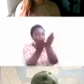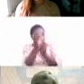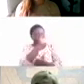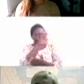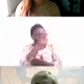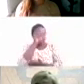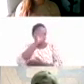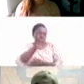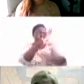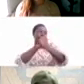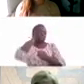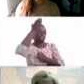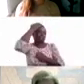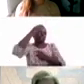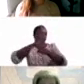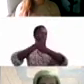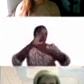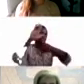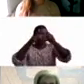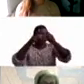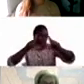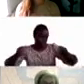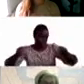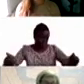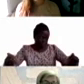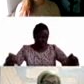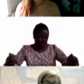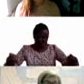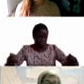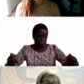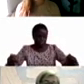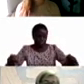so that a person with a disability can access these services.